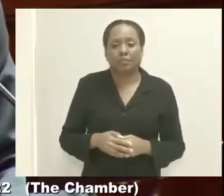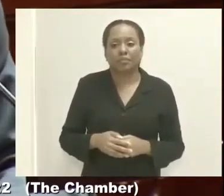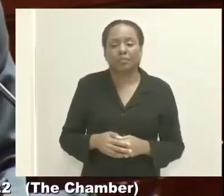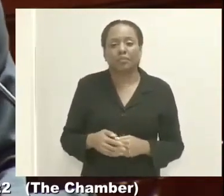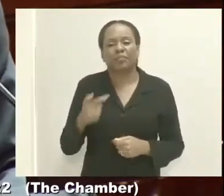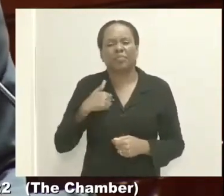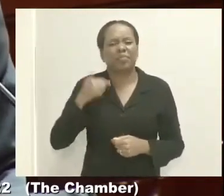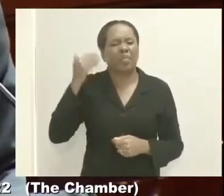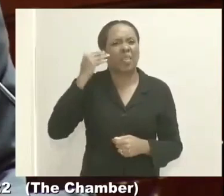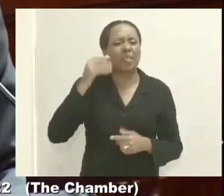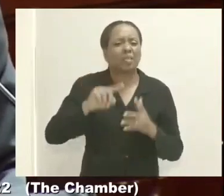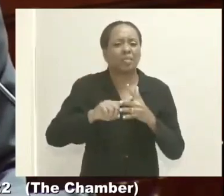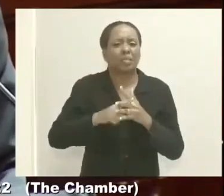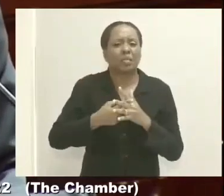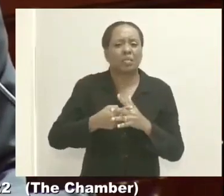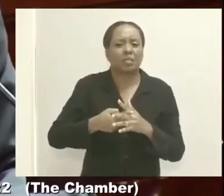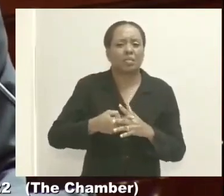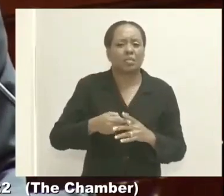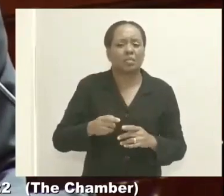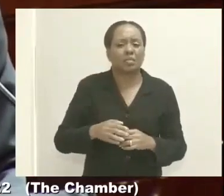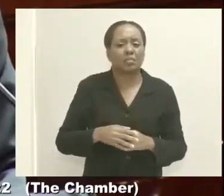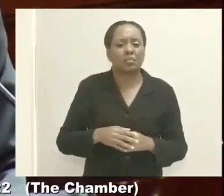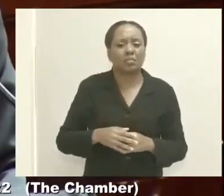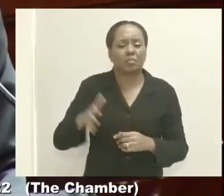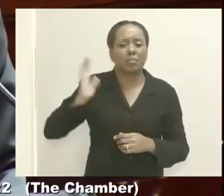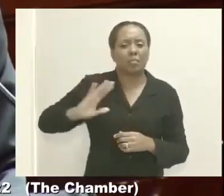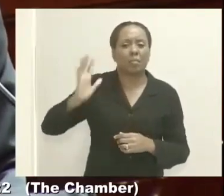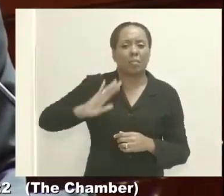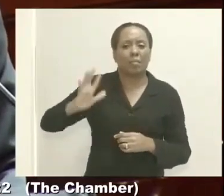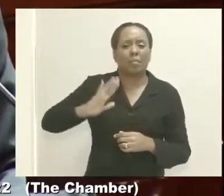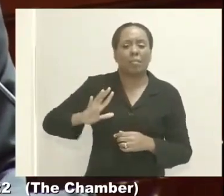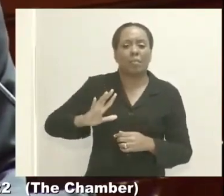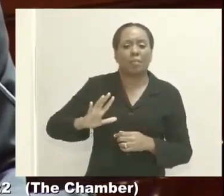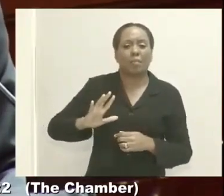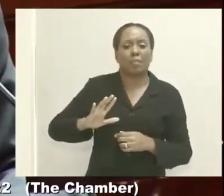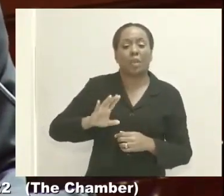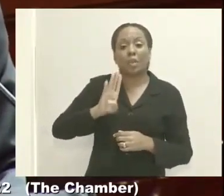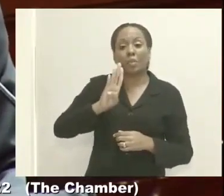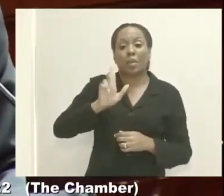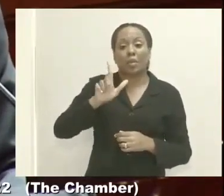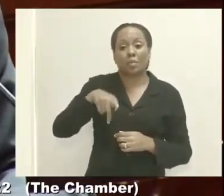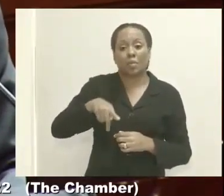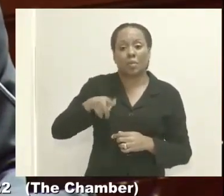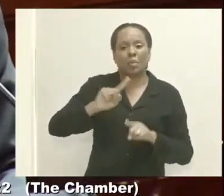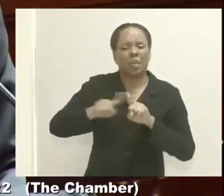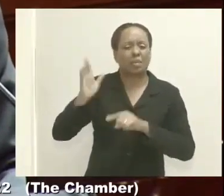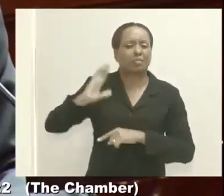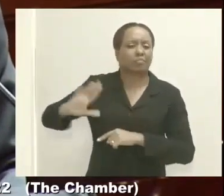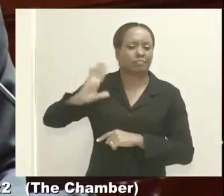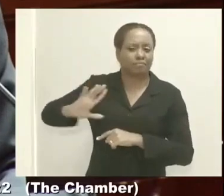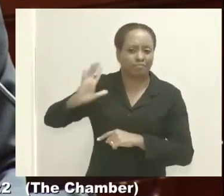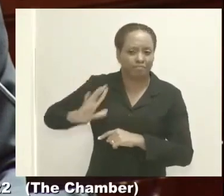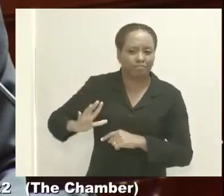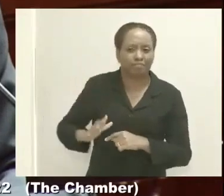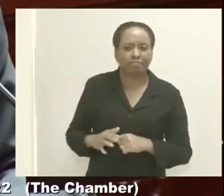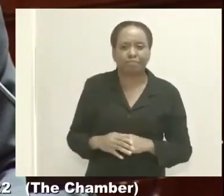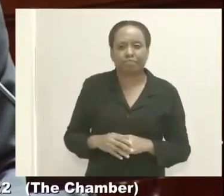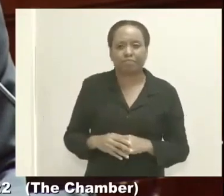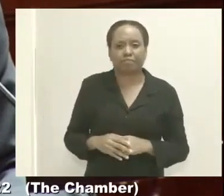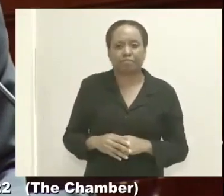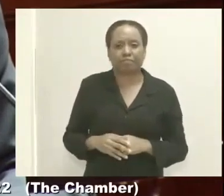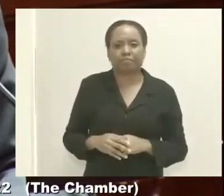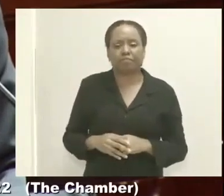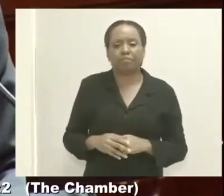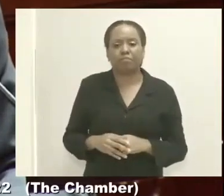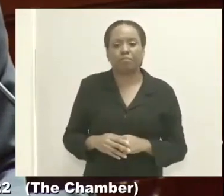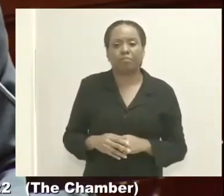would have started under previous Barbados Labour Party administration in earnest, and under the